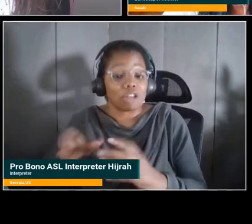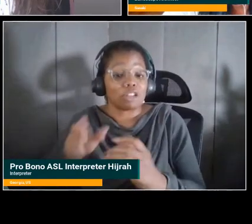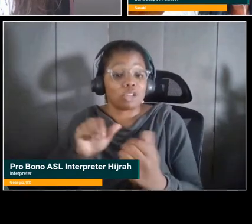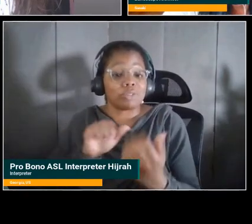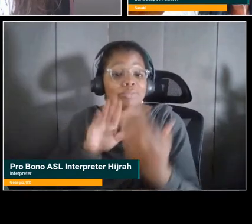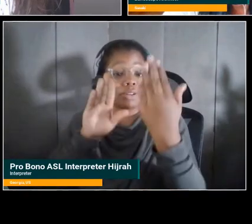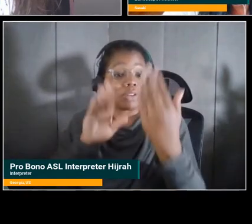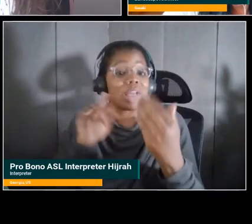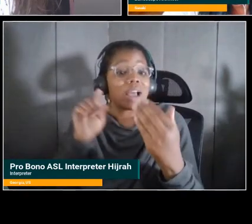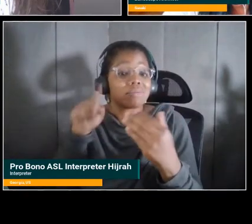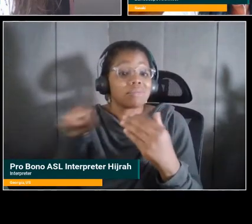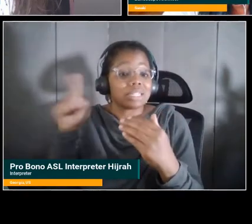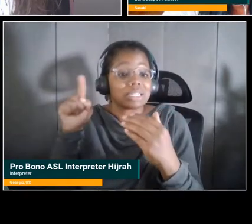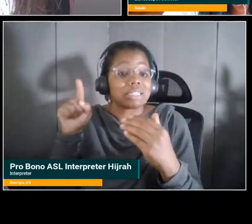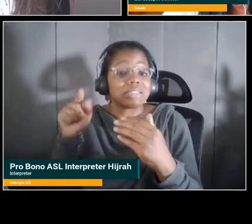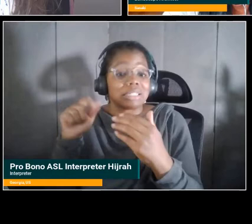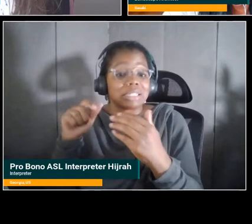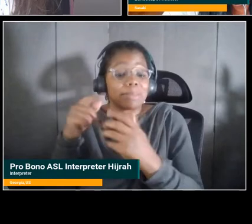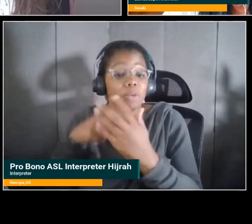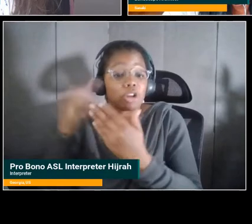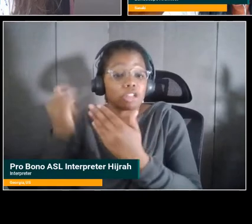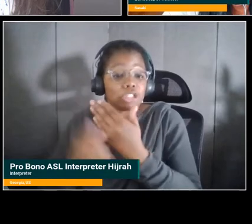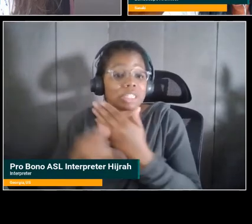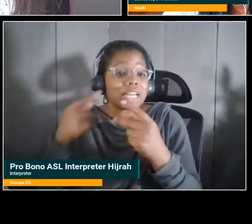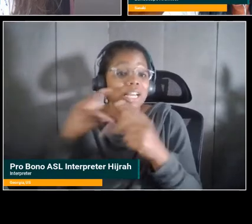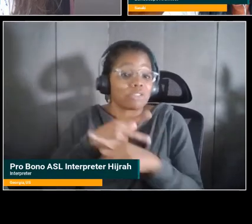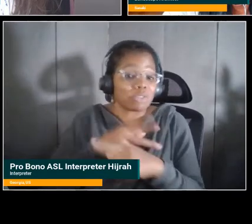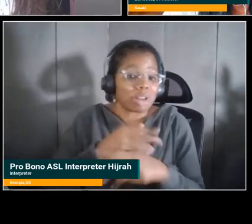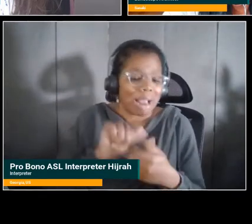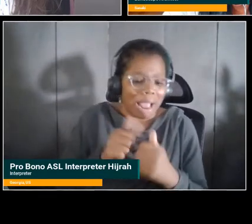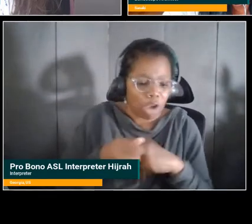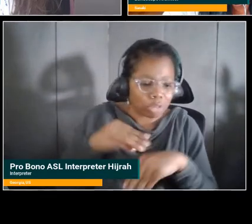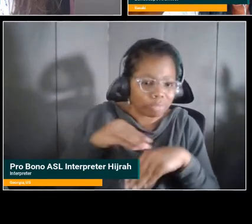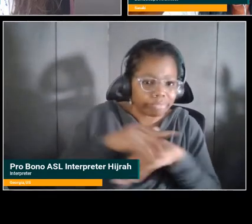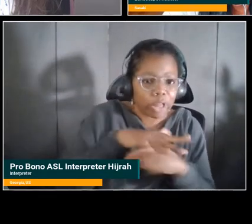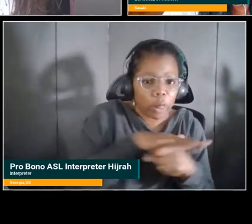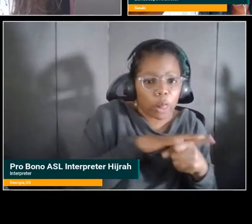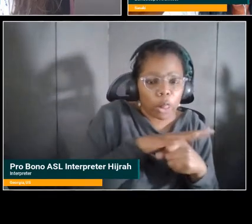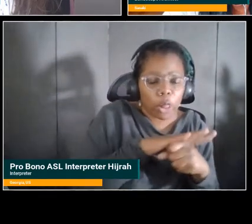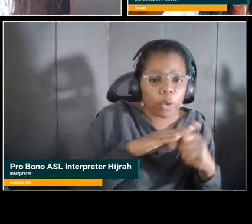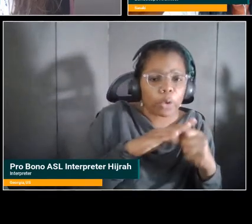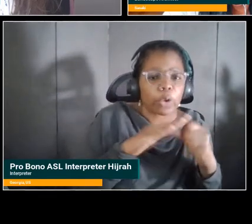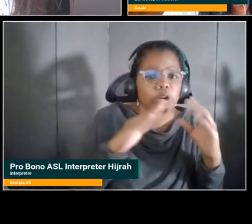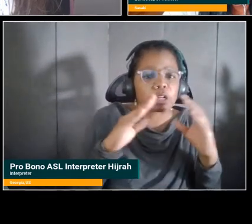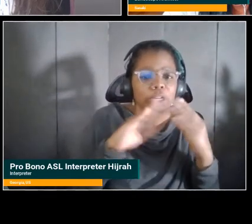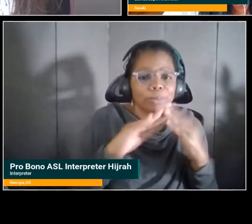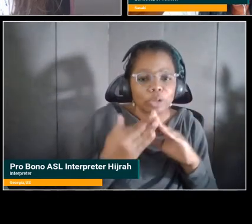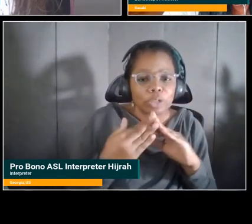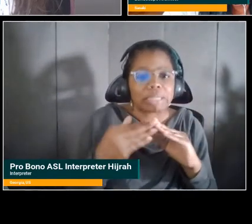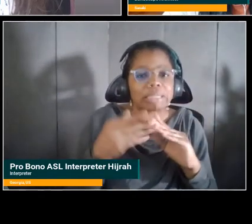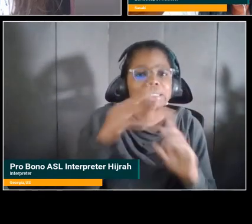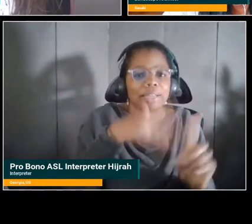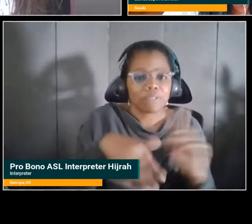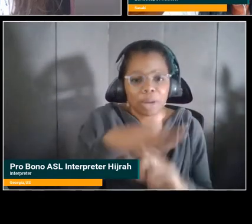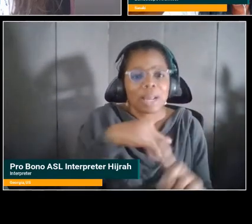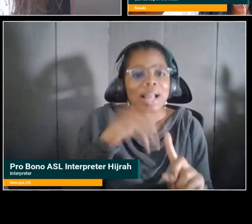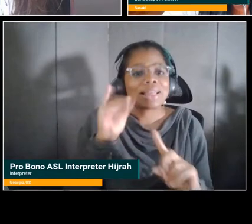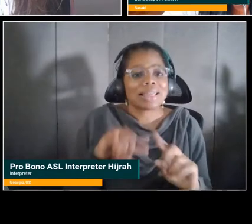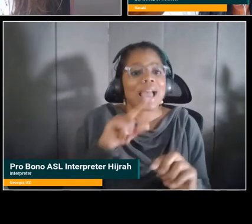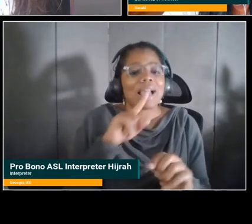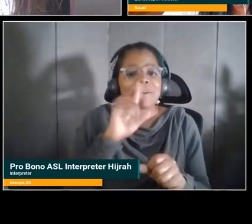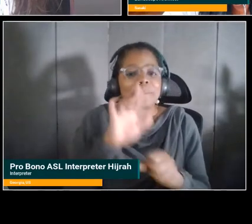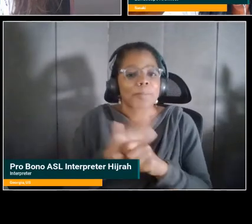while considering the project's impact on local communities and the environment. That commitment is also evident